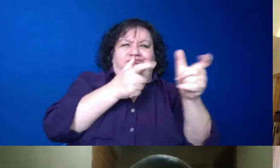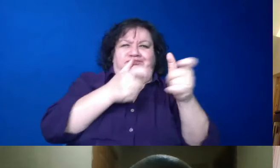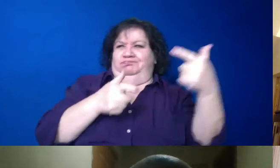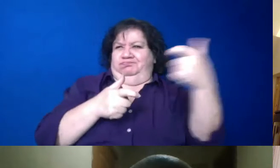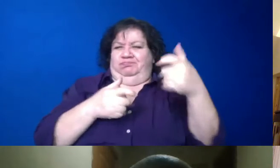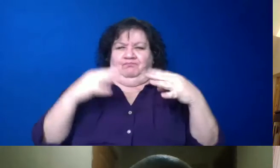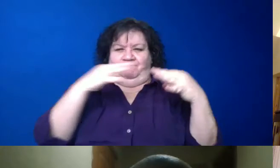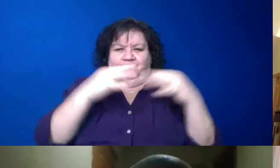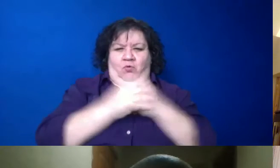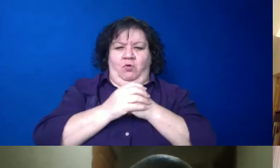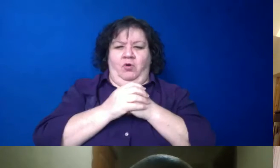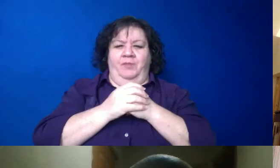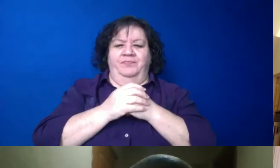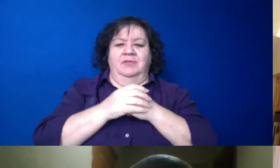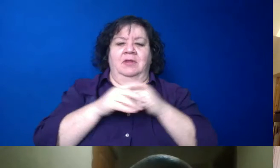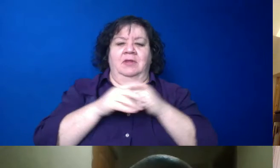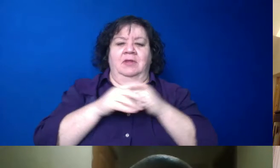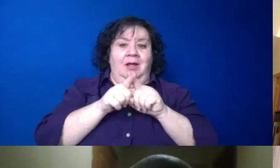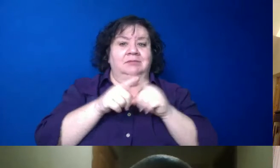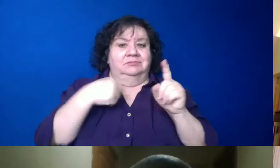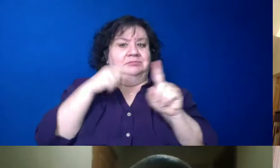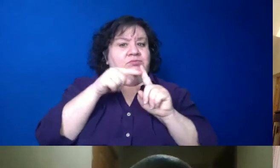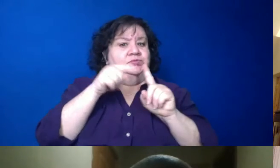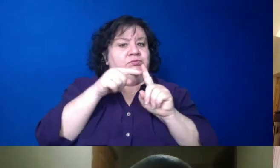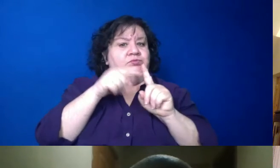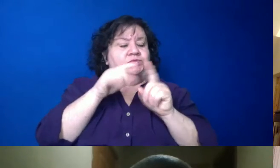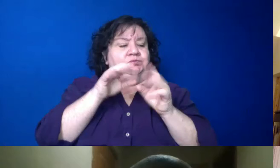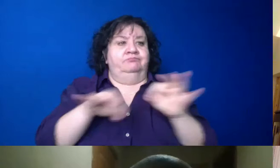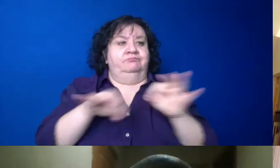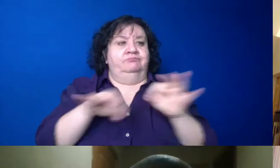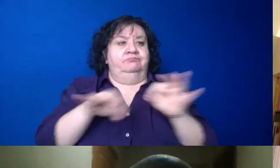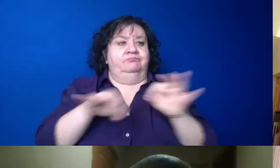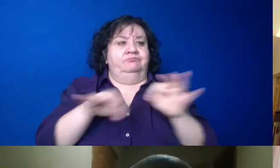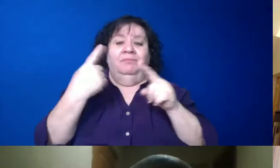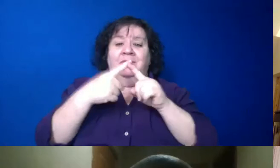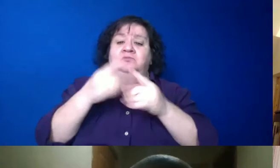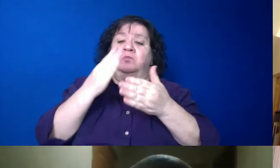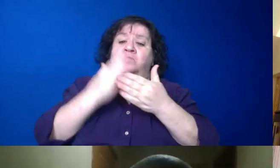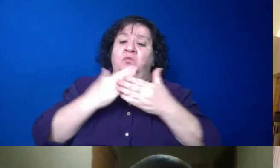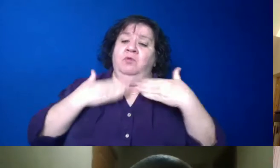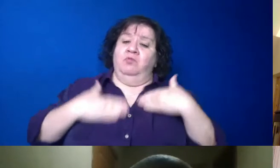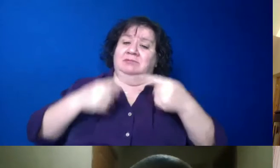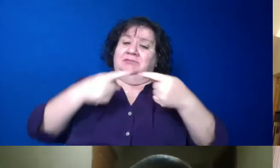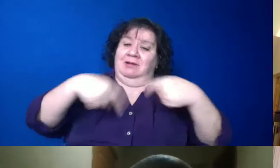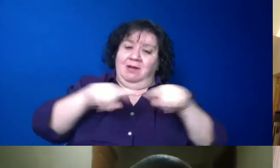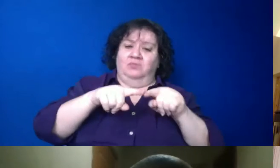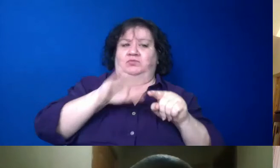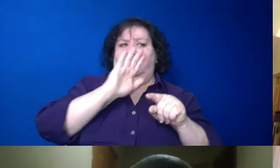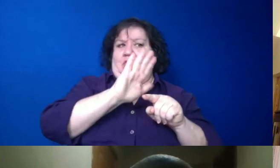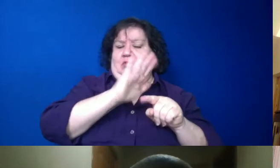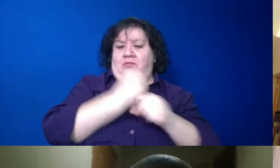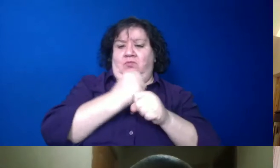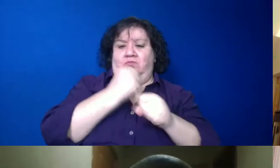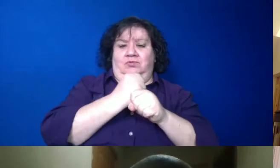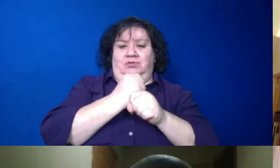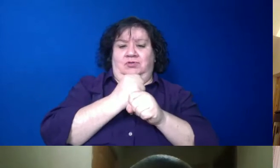very concerned about the persistence of extreme poverty on the basis of disability, as well as